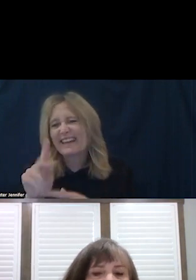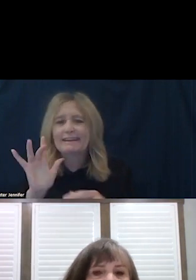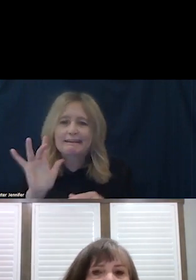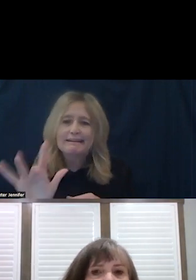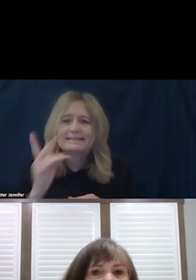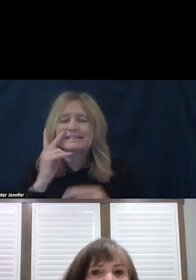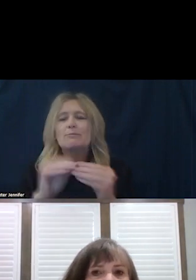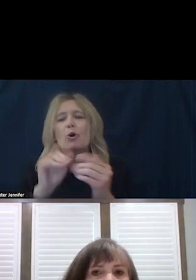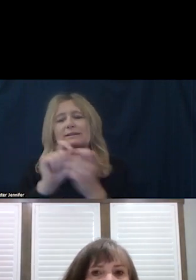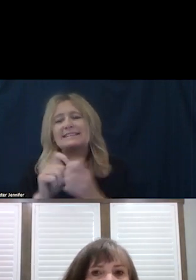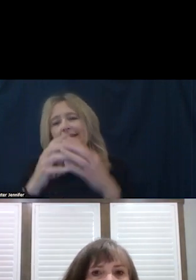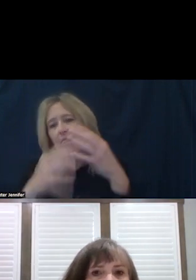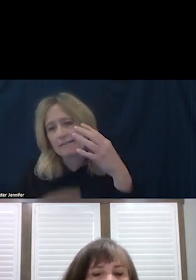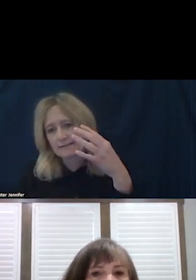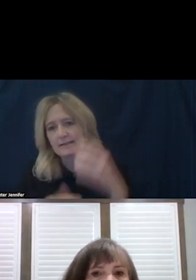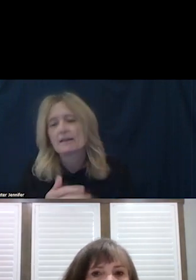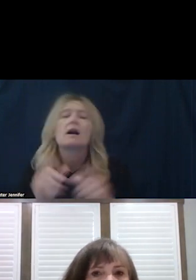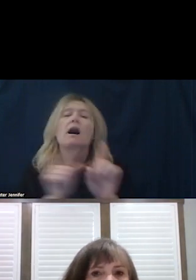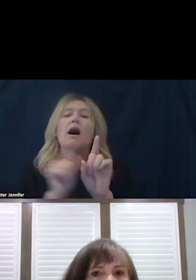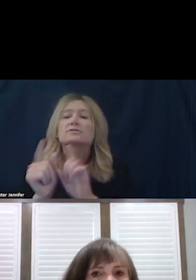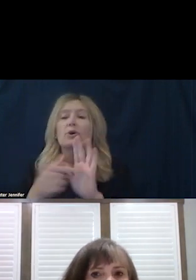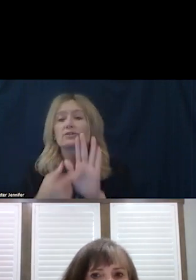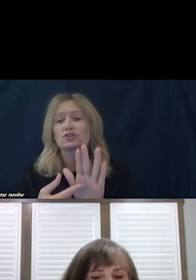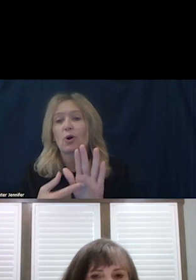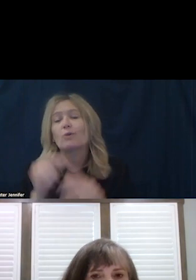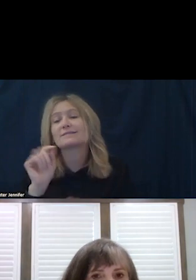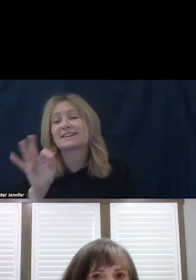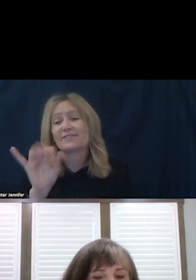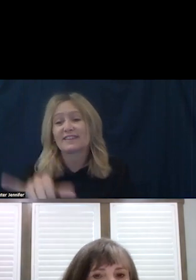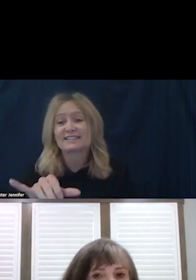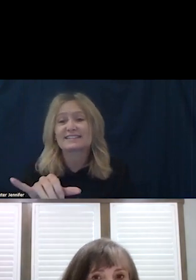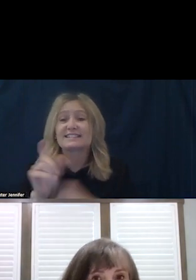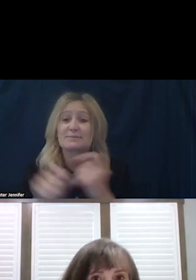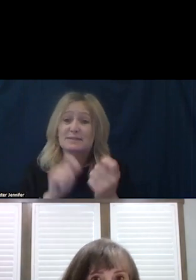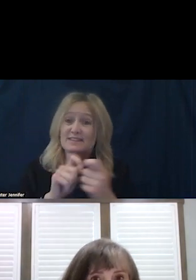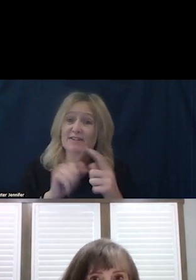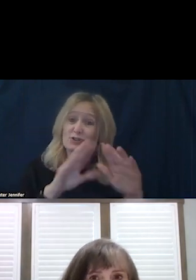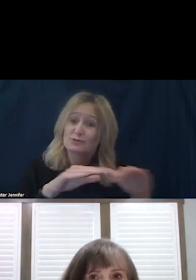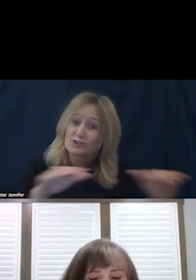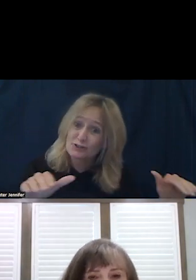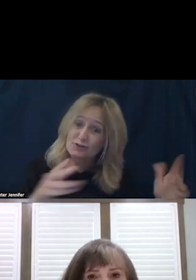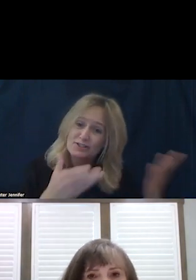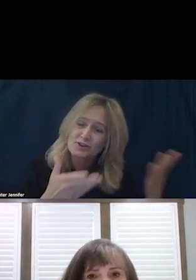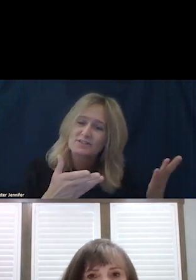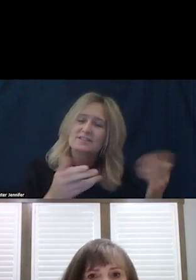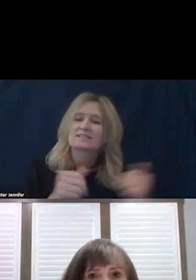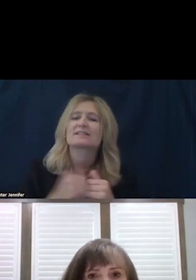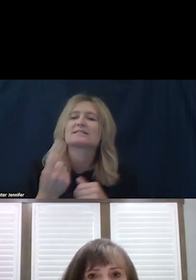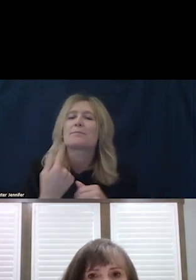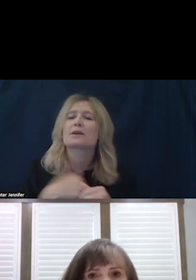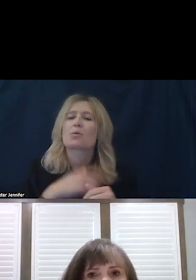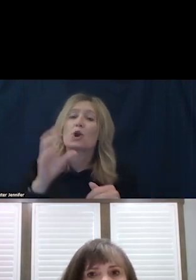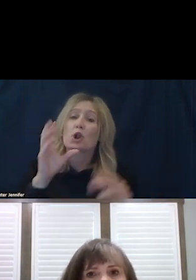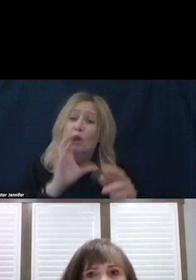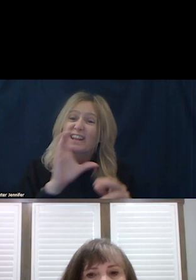detail. It also indicates if this is specific to children's services, which is something that we're looking